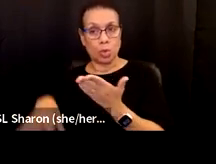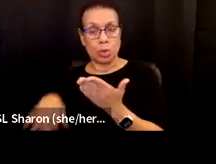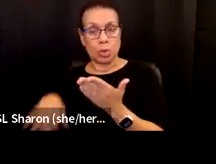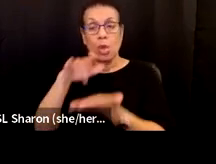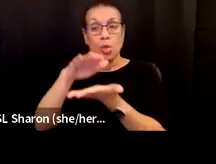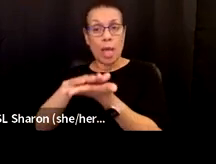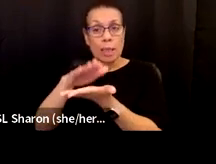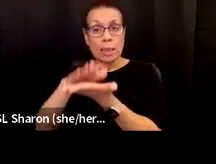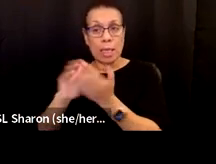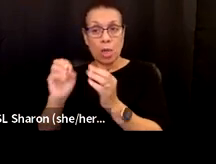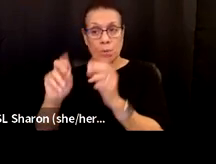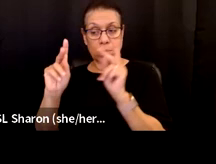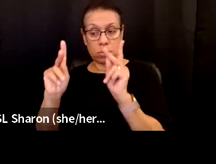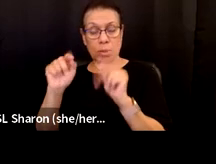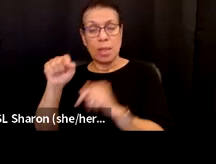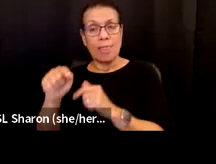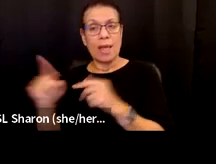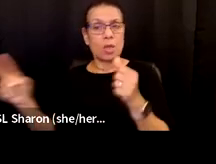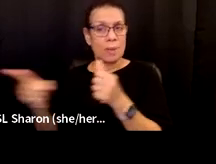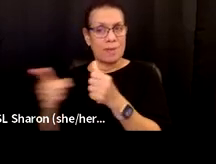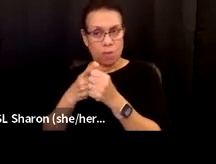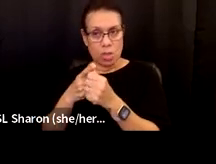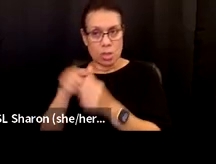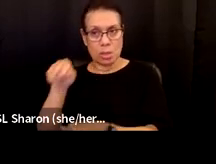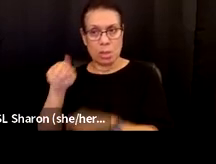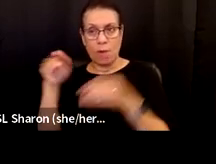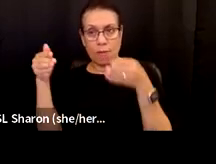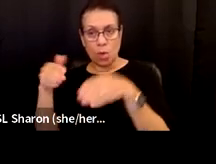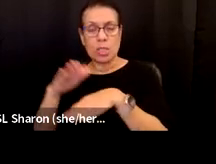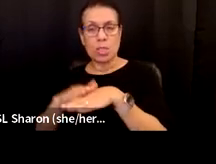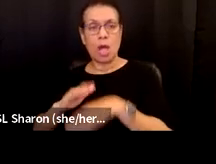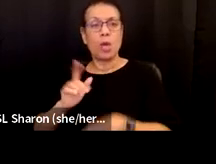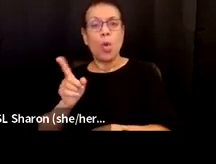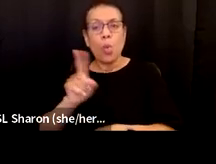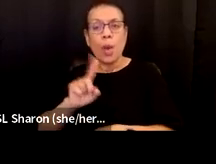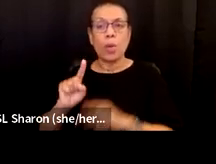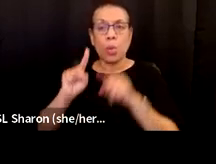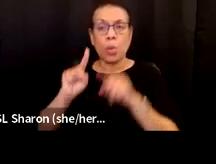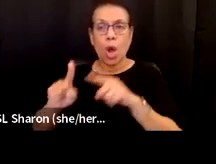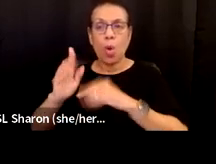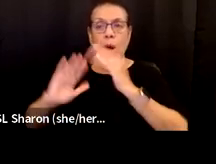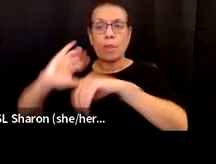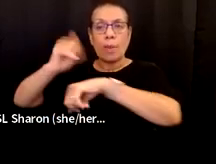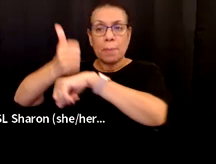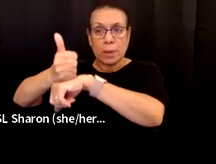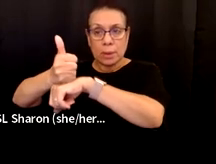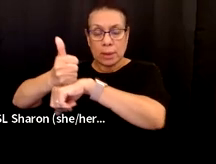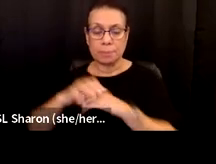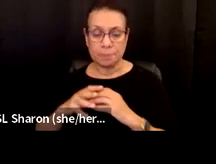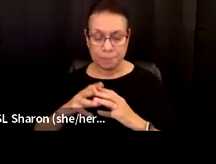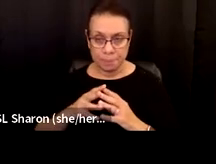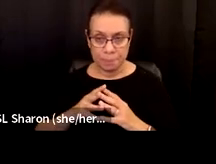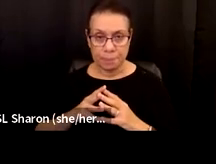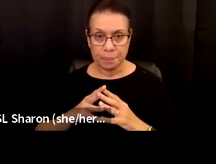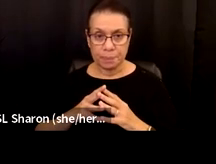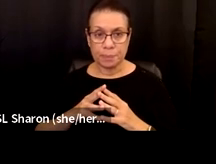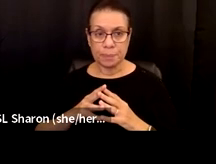opportunities that need to be the driver of the facility decisions that we're making across the city and so on the next